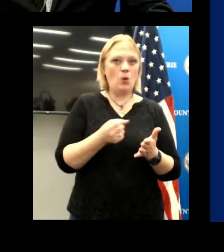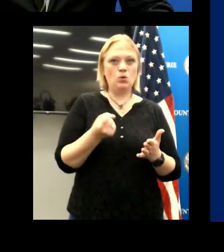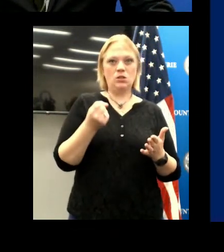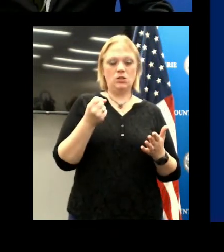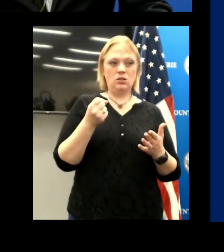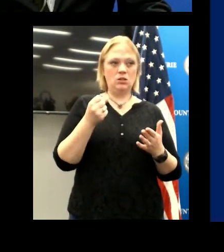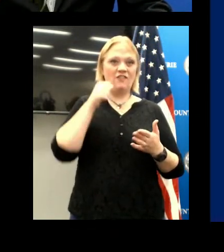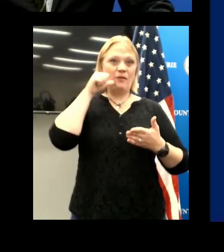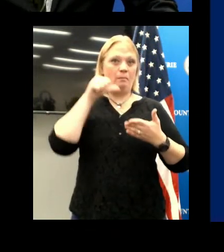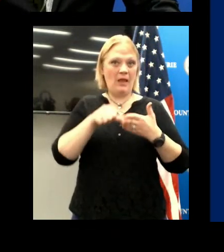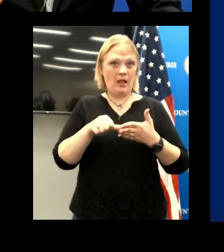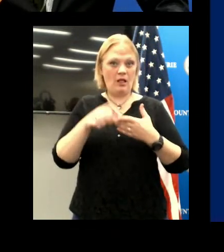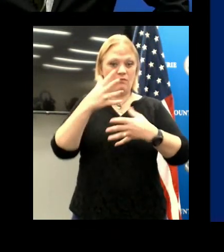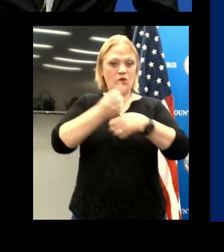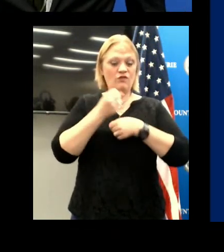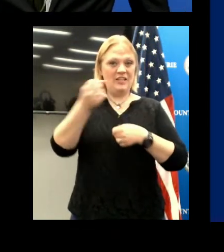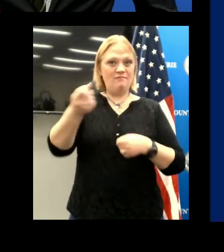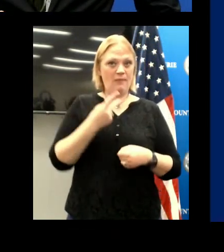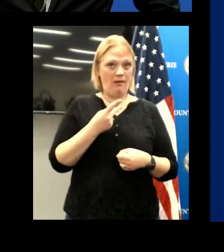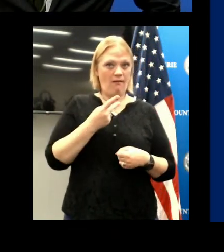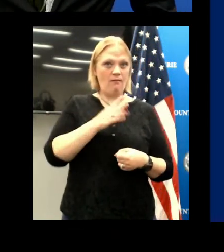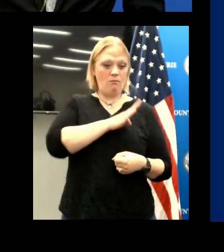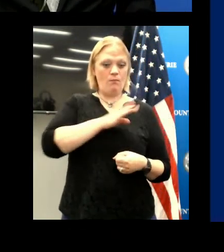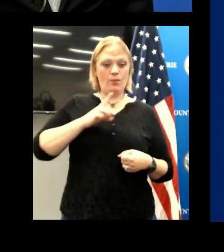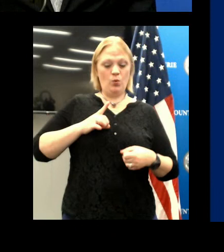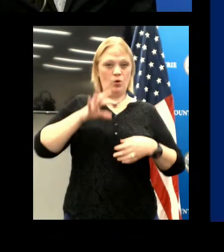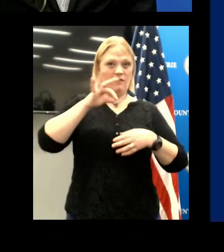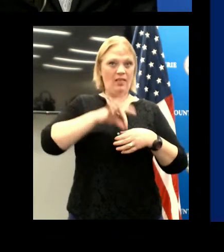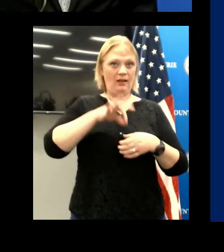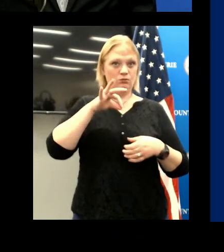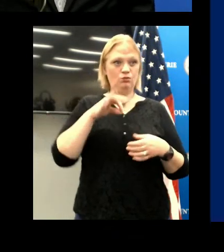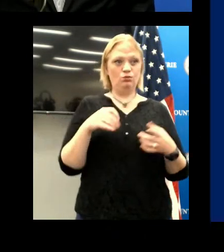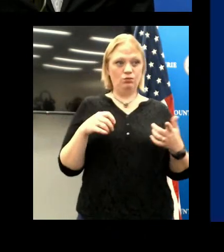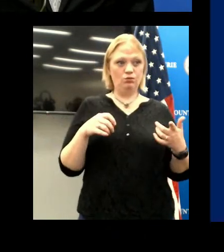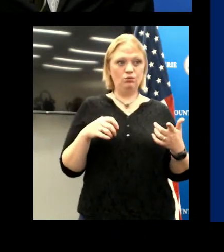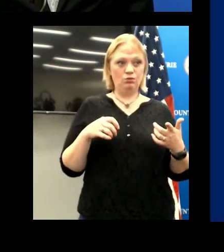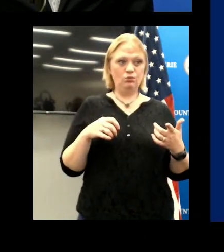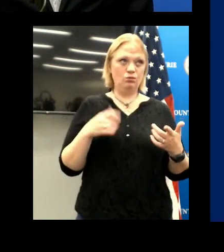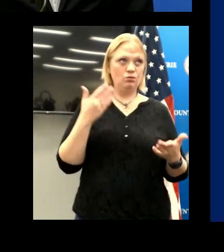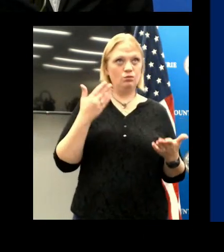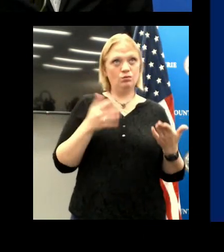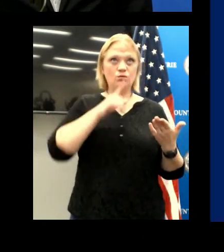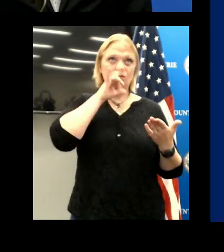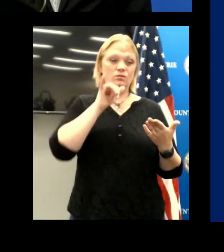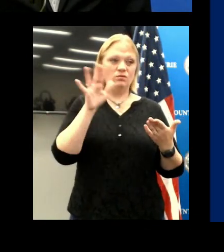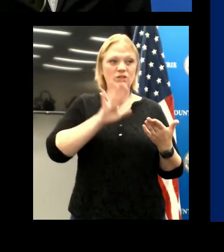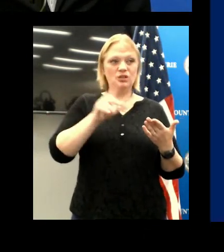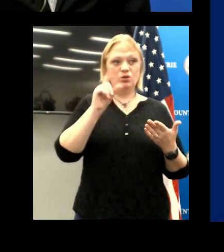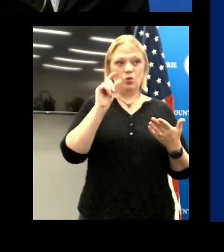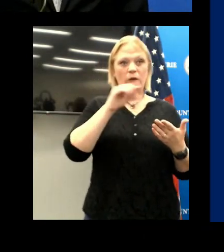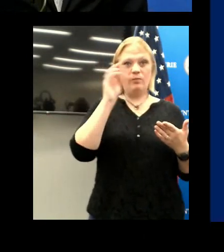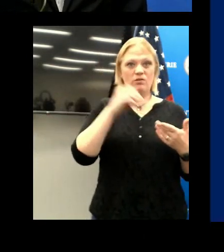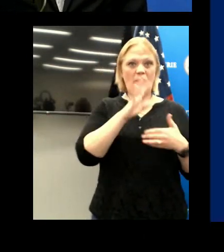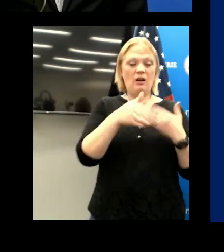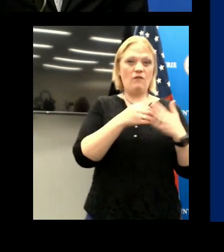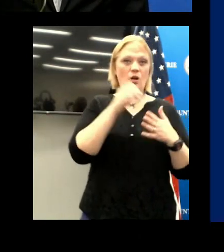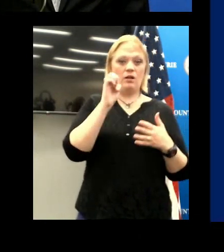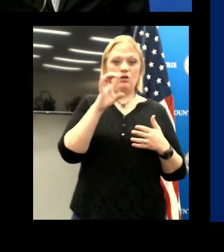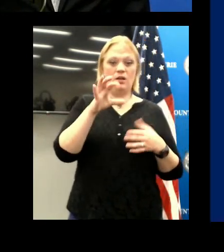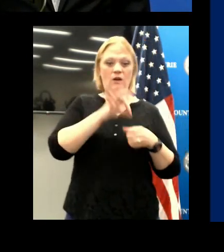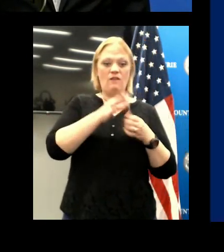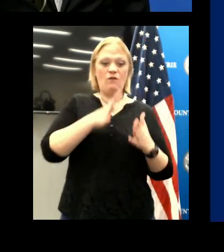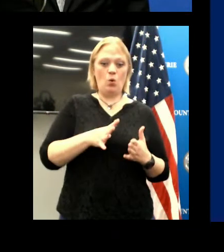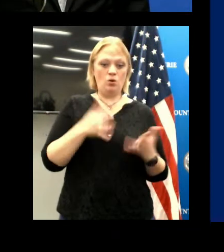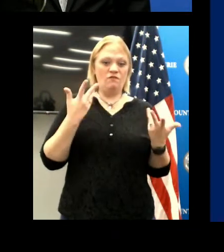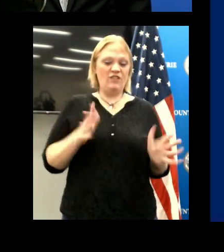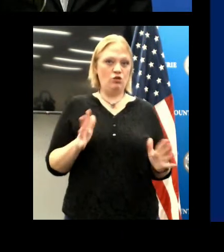been received back by the Board of Elections, such that it's really around 20% of all Erie County voters have voted,